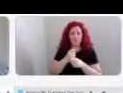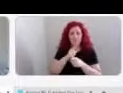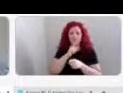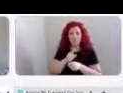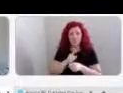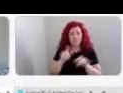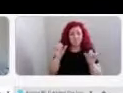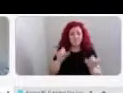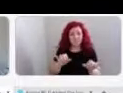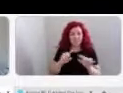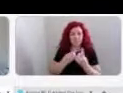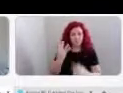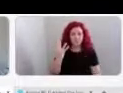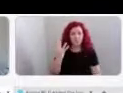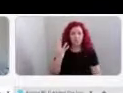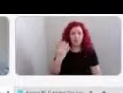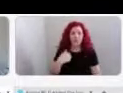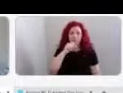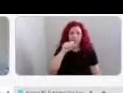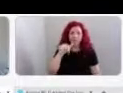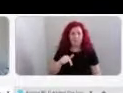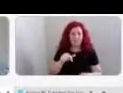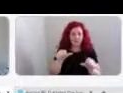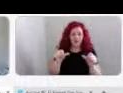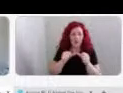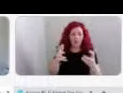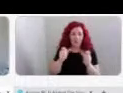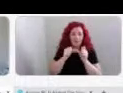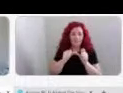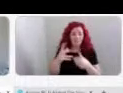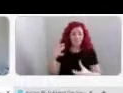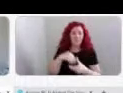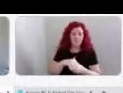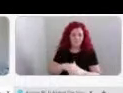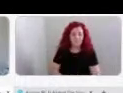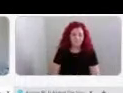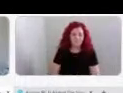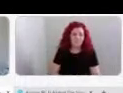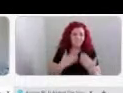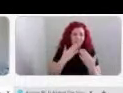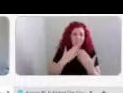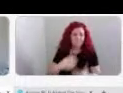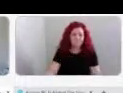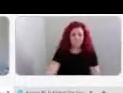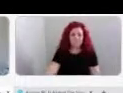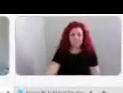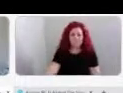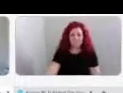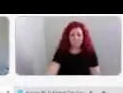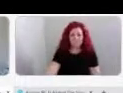four i love this area and i want to continue to be part of it thank you